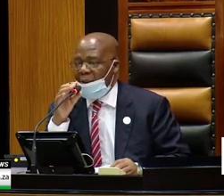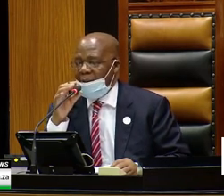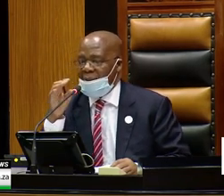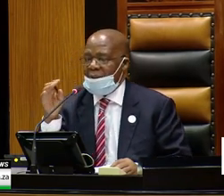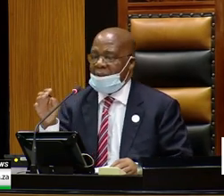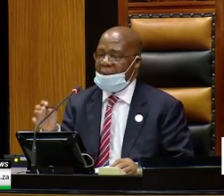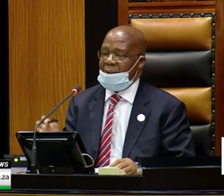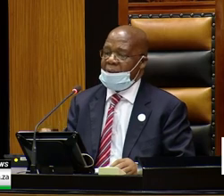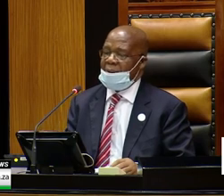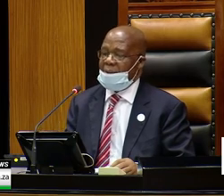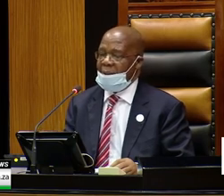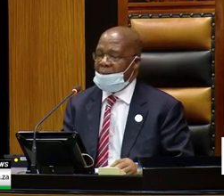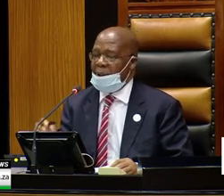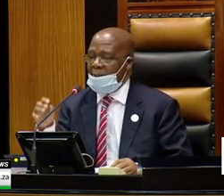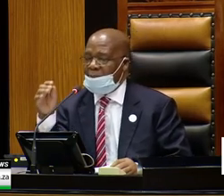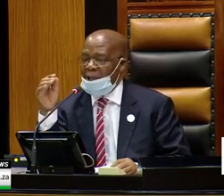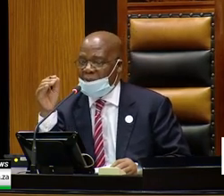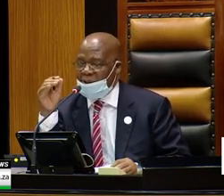Please proceed. The President of the Republic.